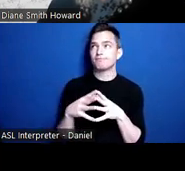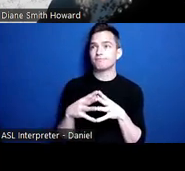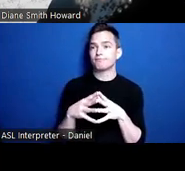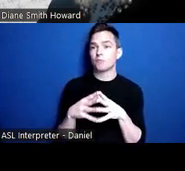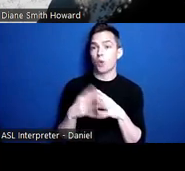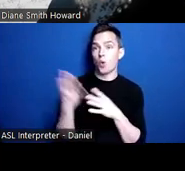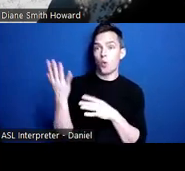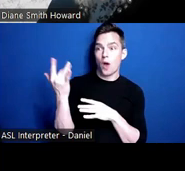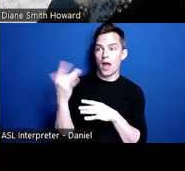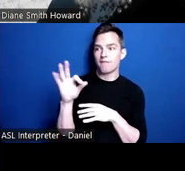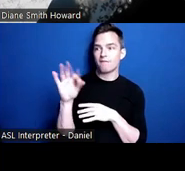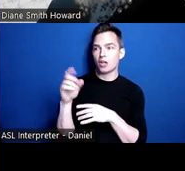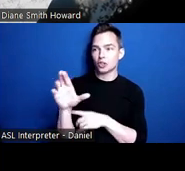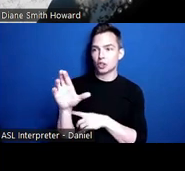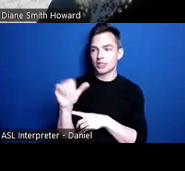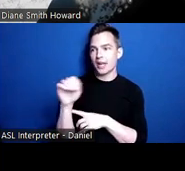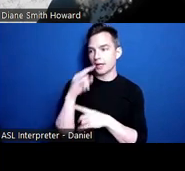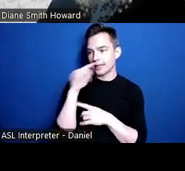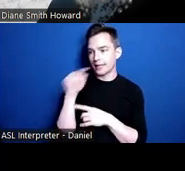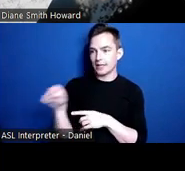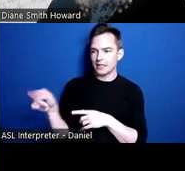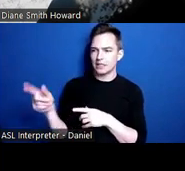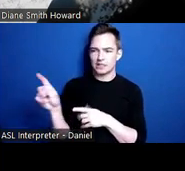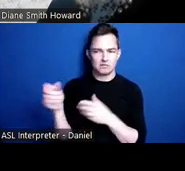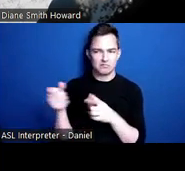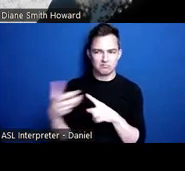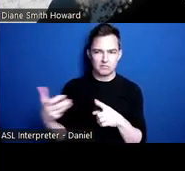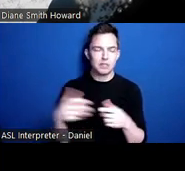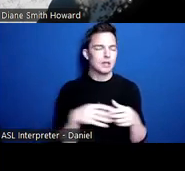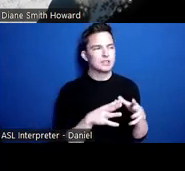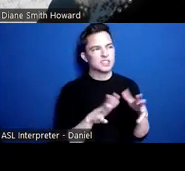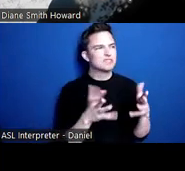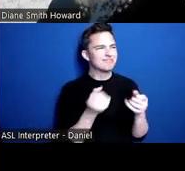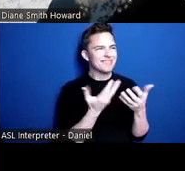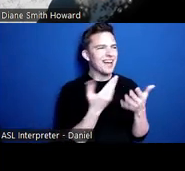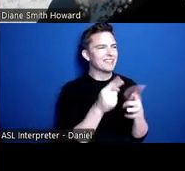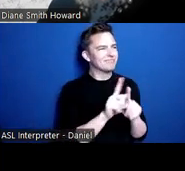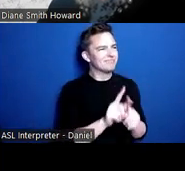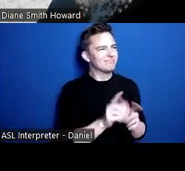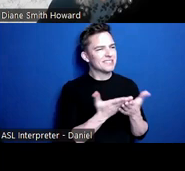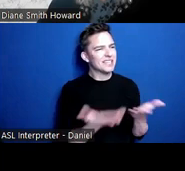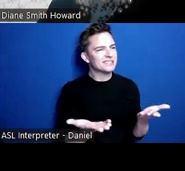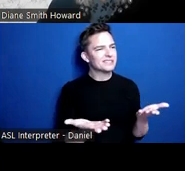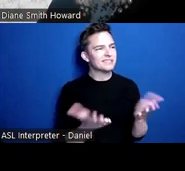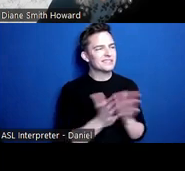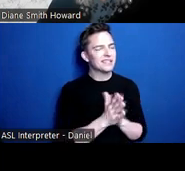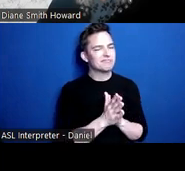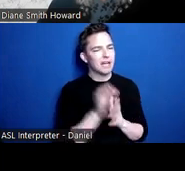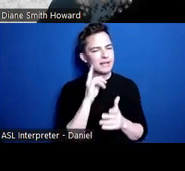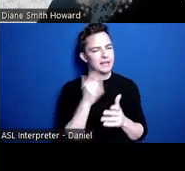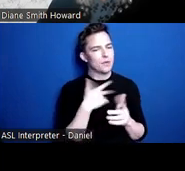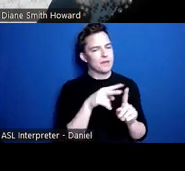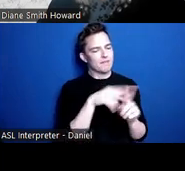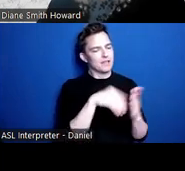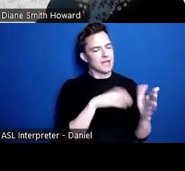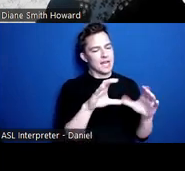why the foster kids? Well, there's just a number of things. I think, you know, we filed class